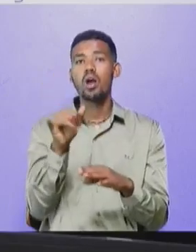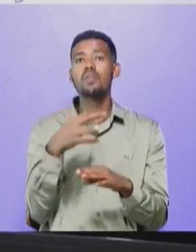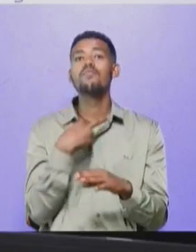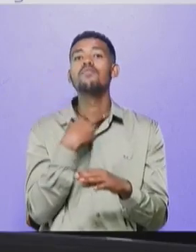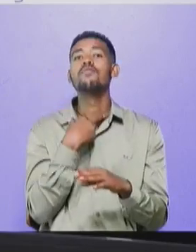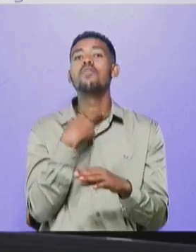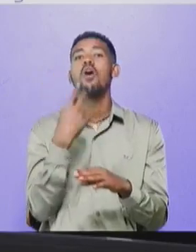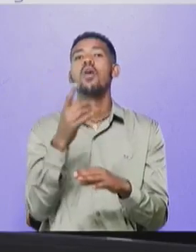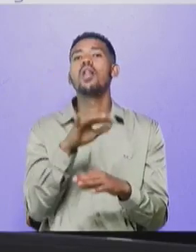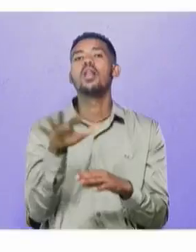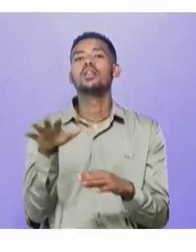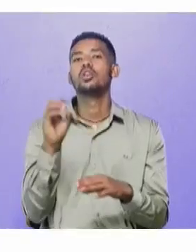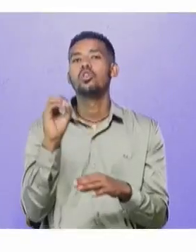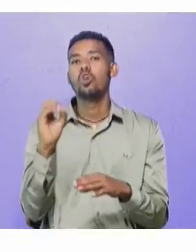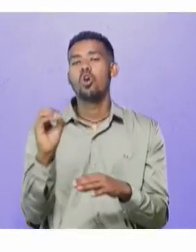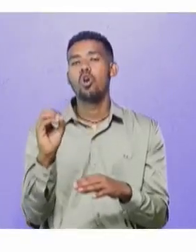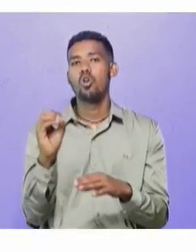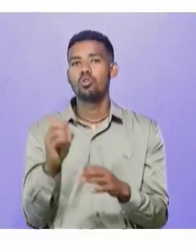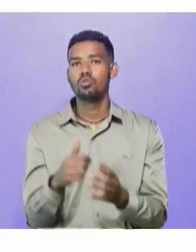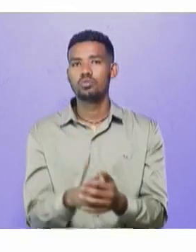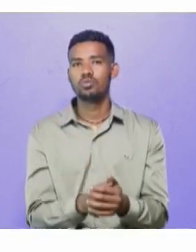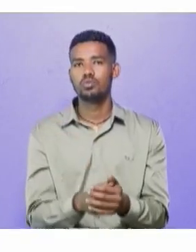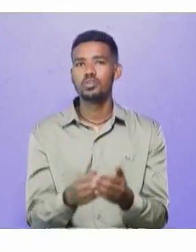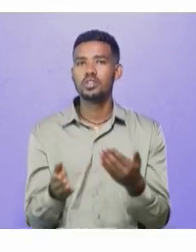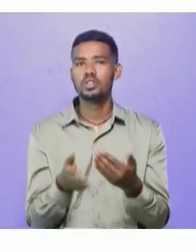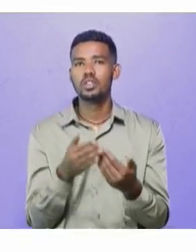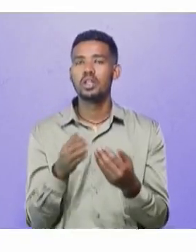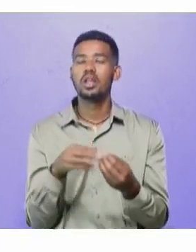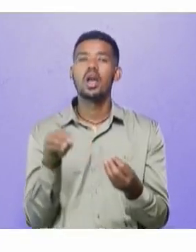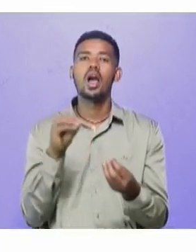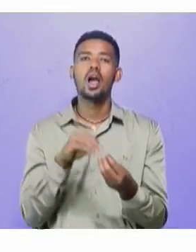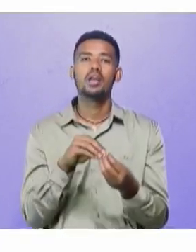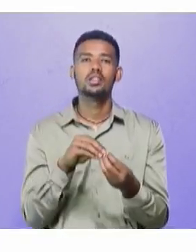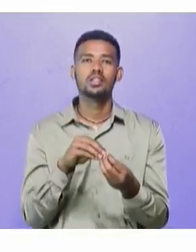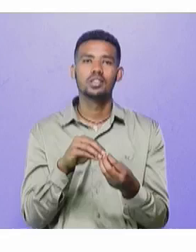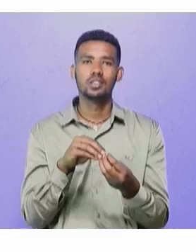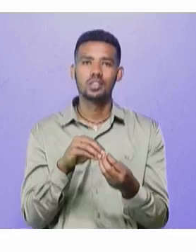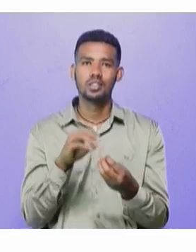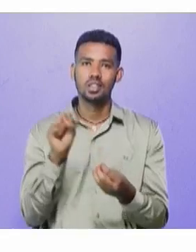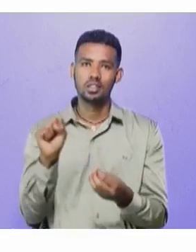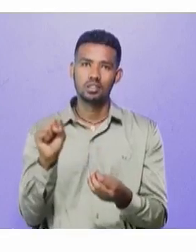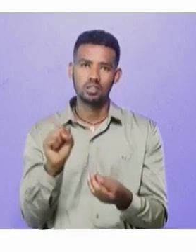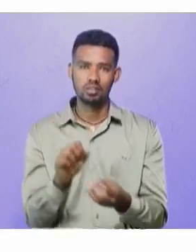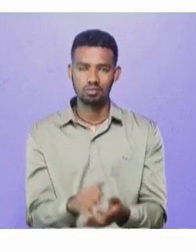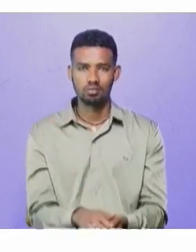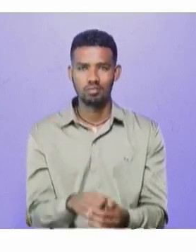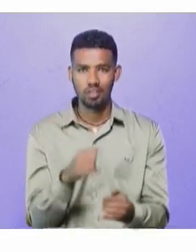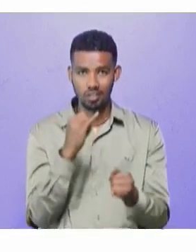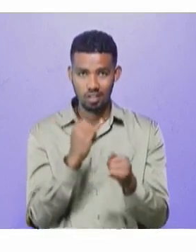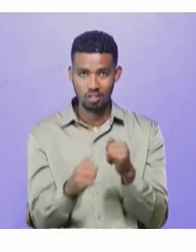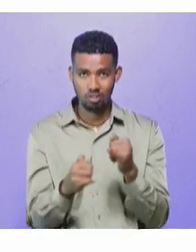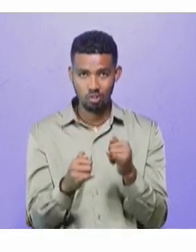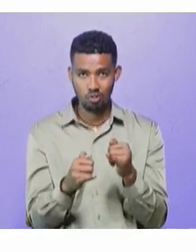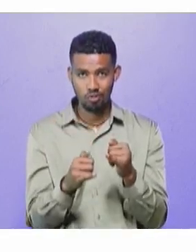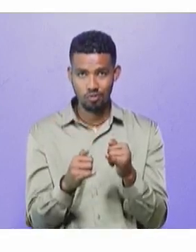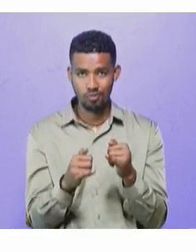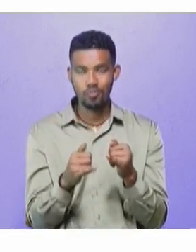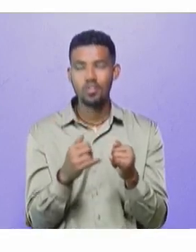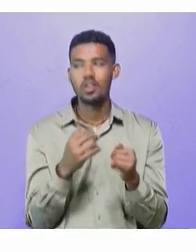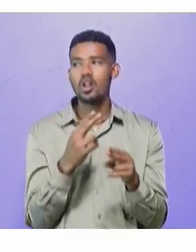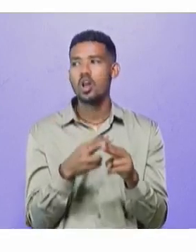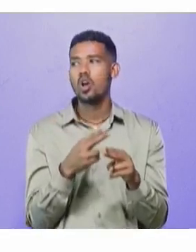vowel letter O, so easily add S at the end of the